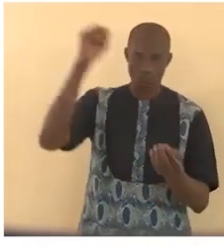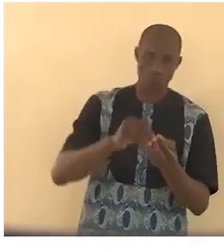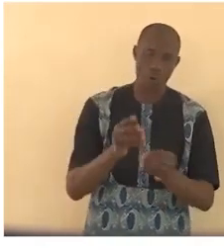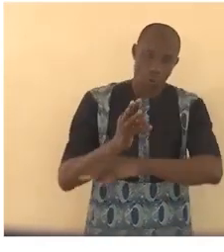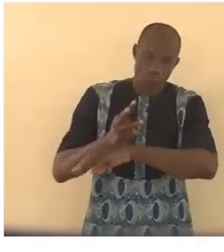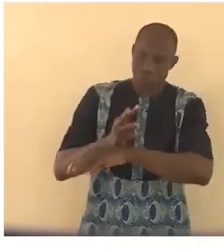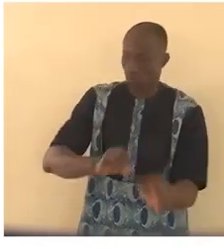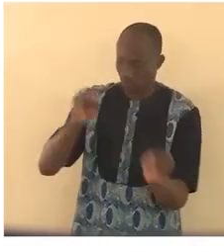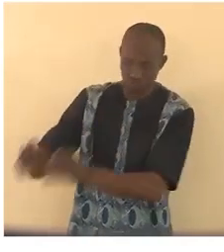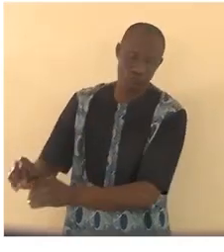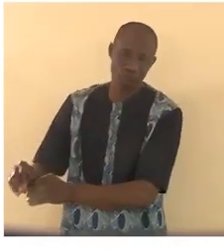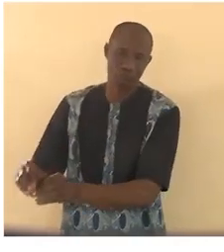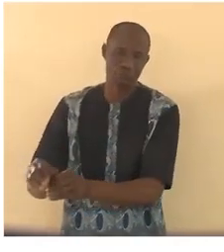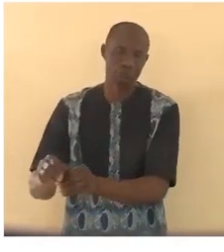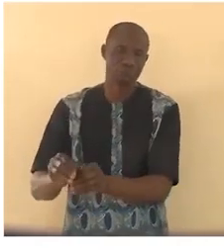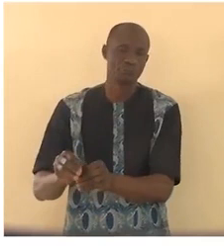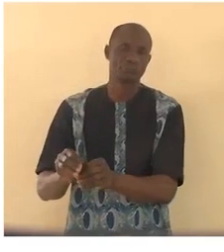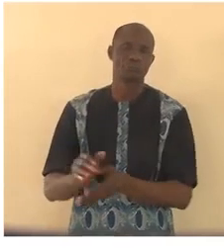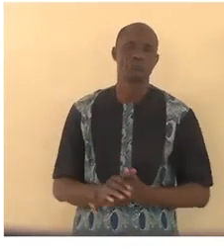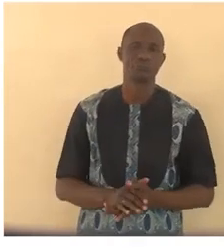The more wood you pile on it,